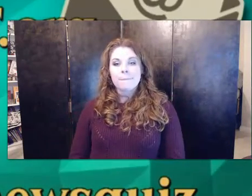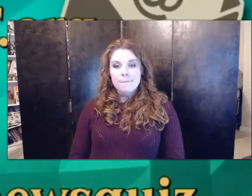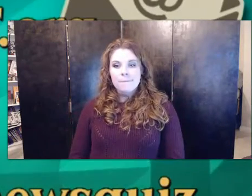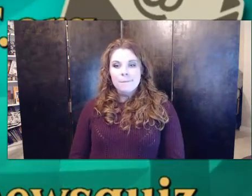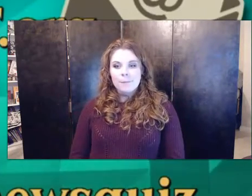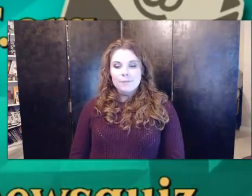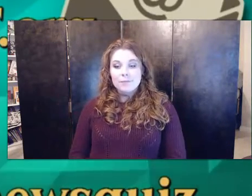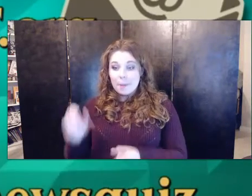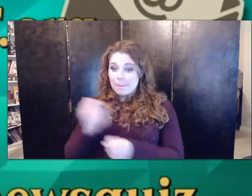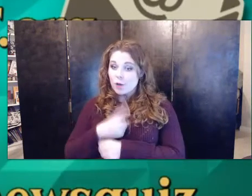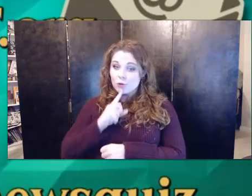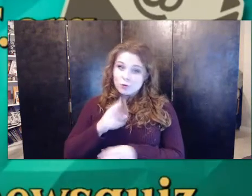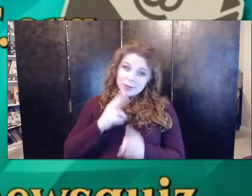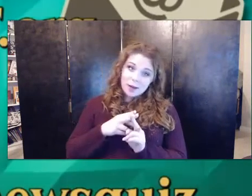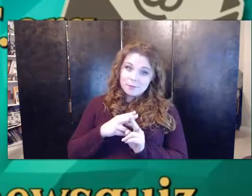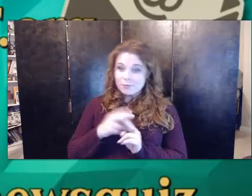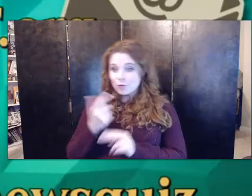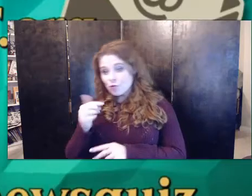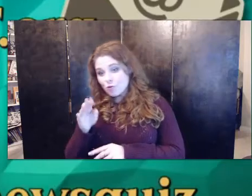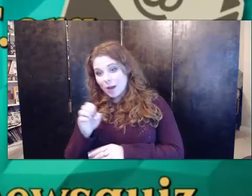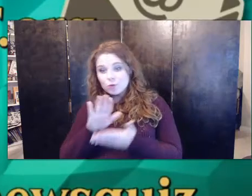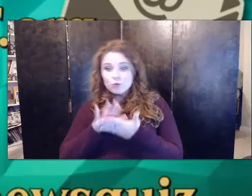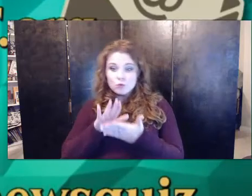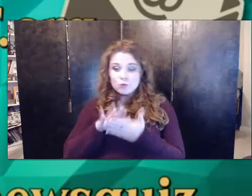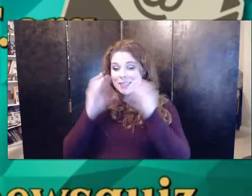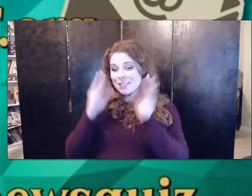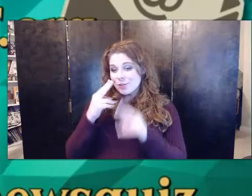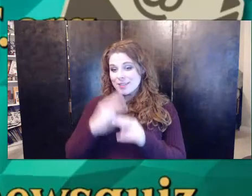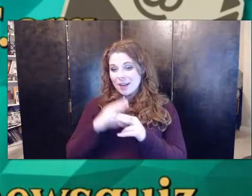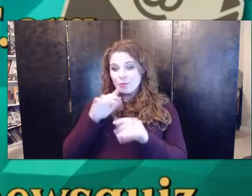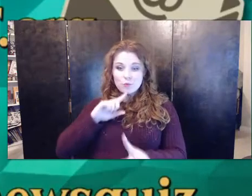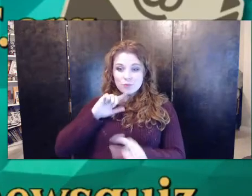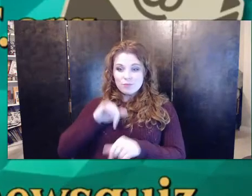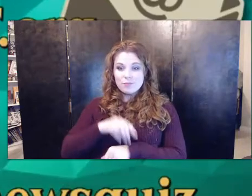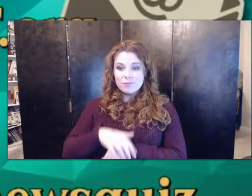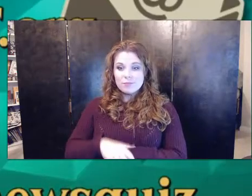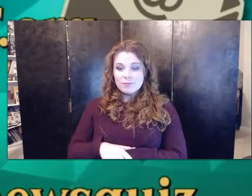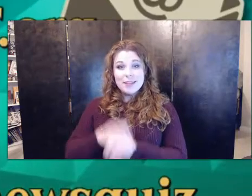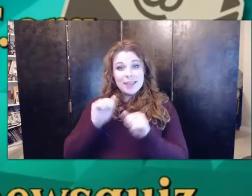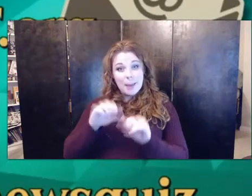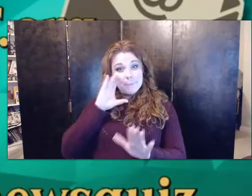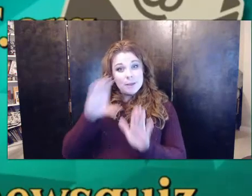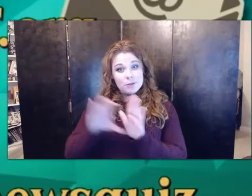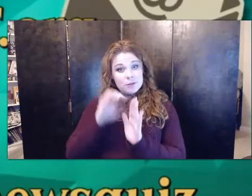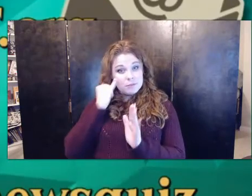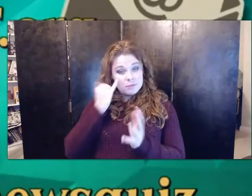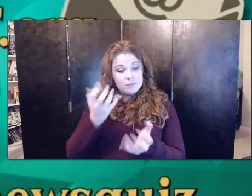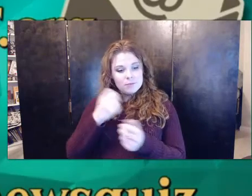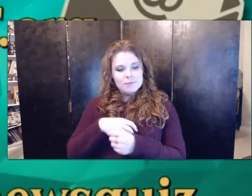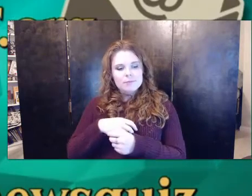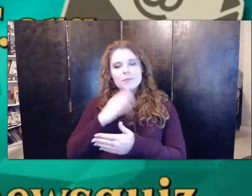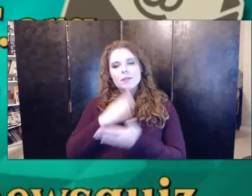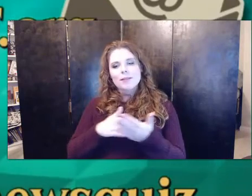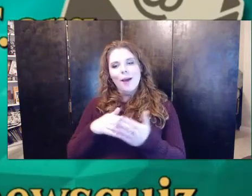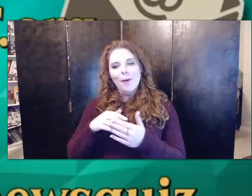ket.org/newsquiz. Be sure to include your name, grade, school, and teacher's name in your response. You can even send us a picture if you'd like. We'll share some